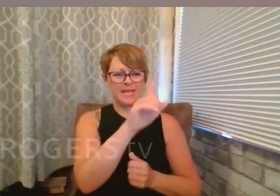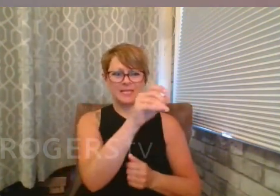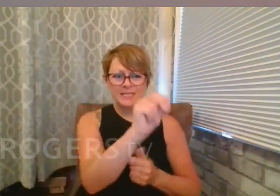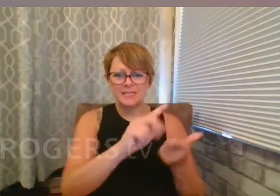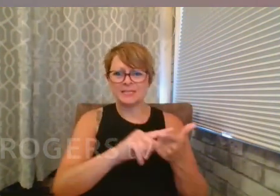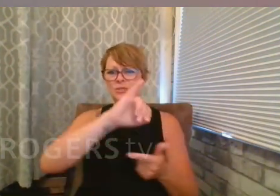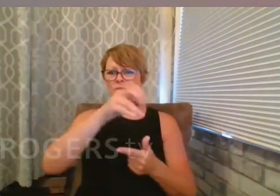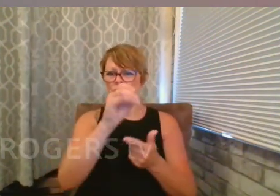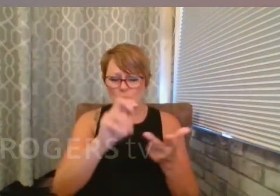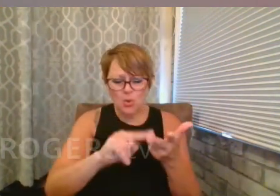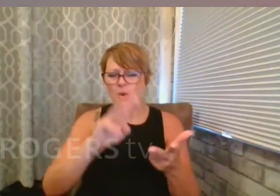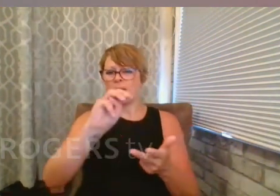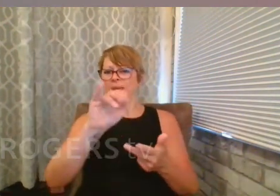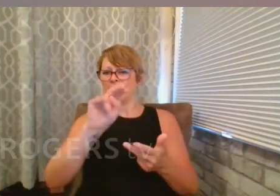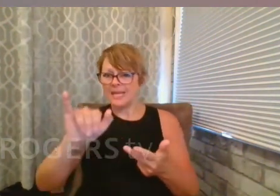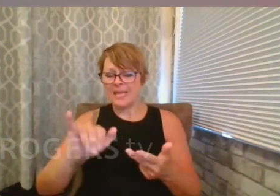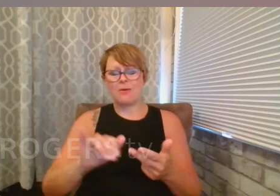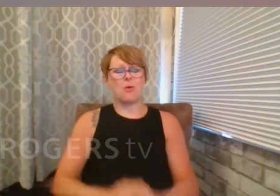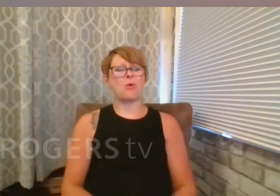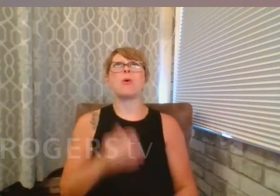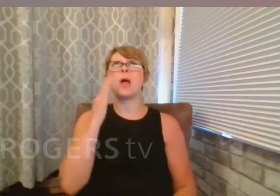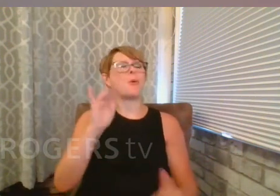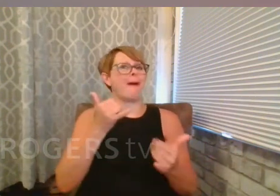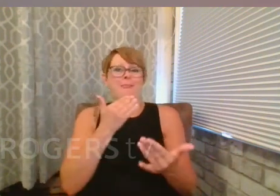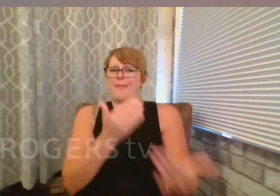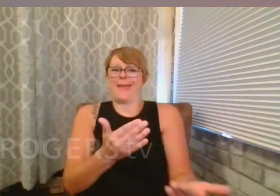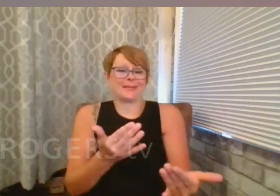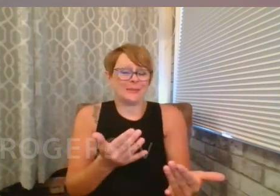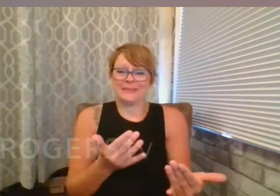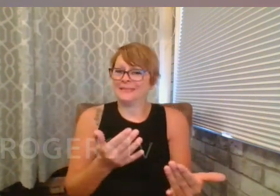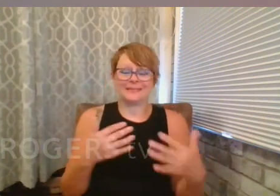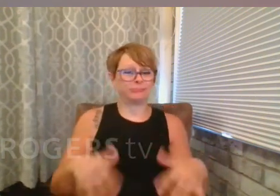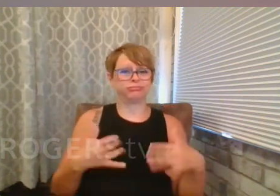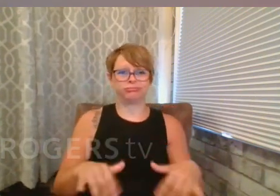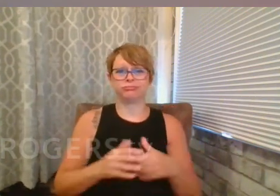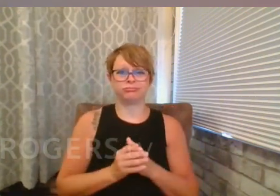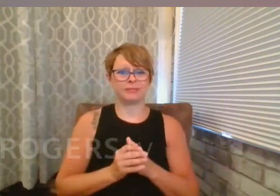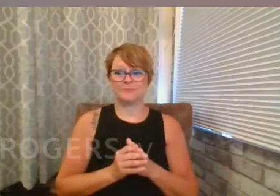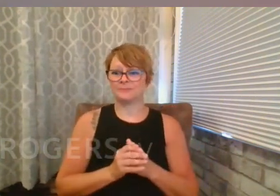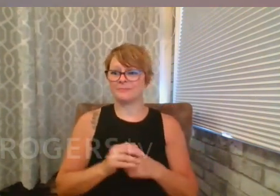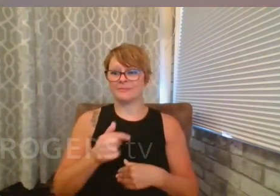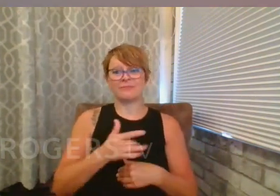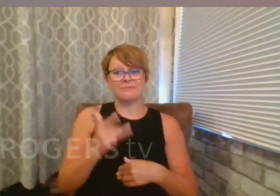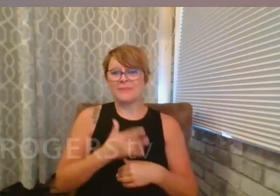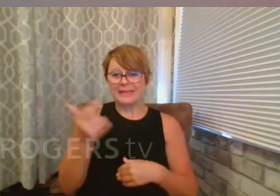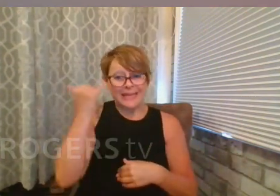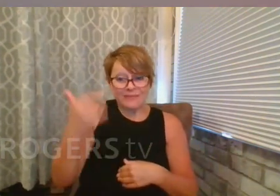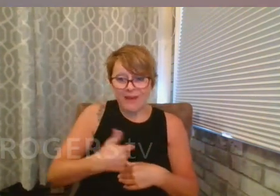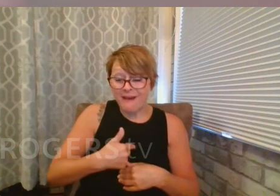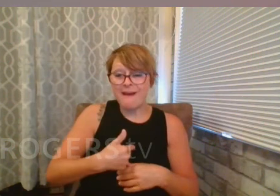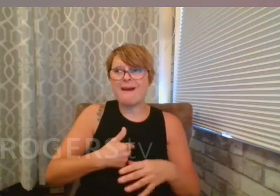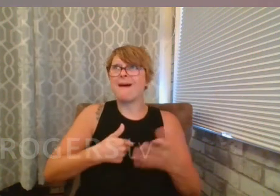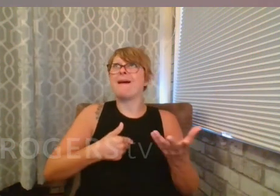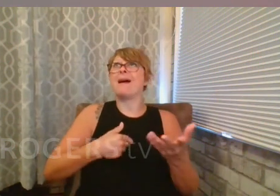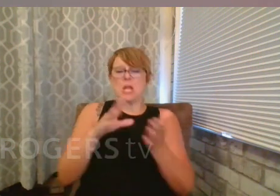know how we can thank you guys, because I think if I can take away two things,